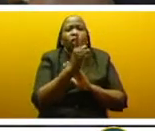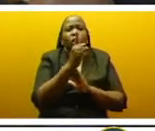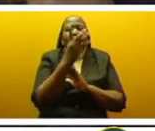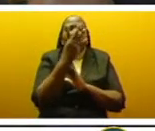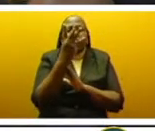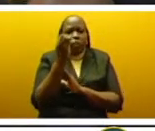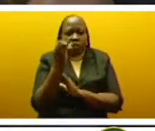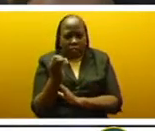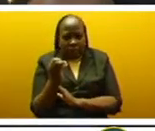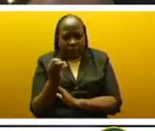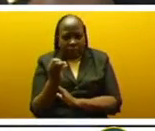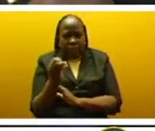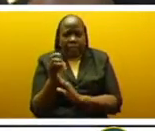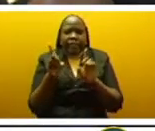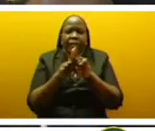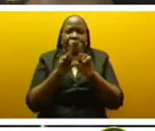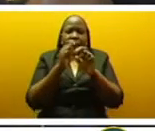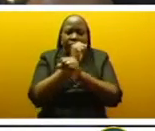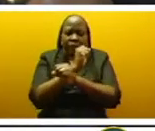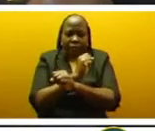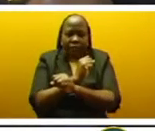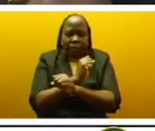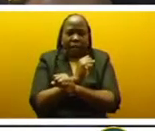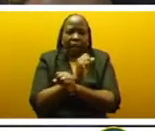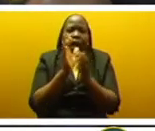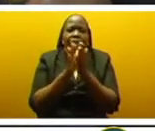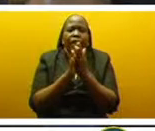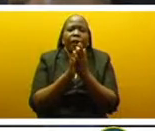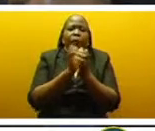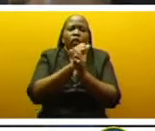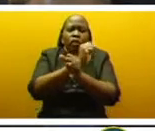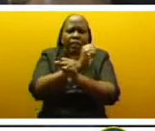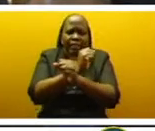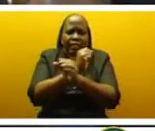as defenders and protectors of this Constitution,